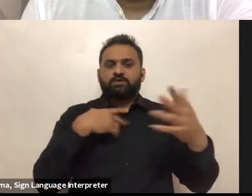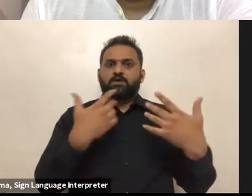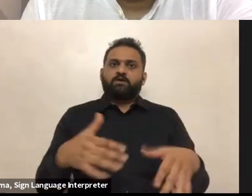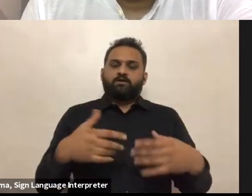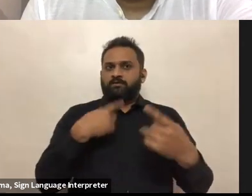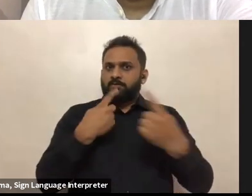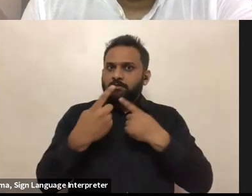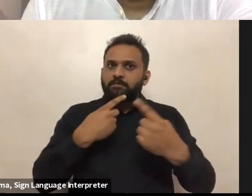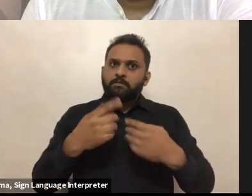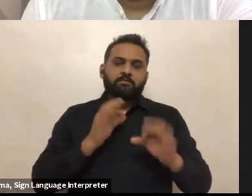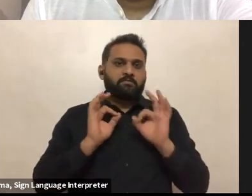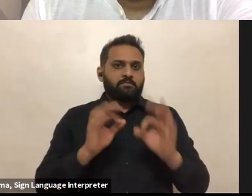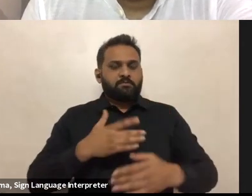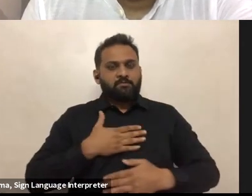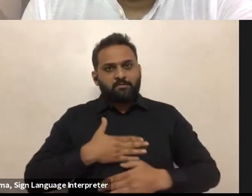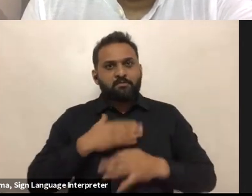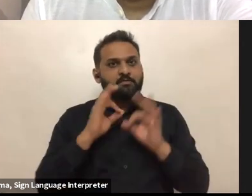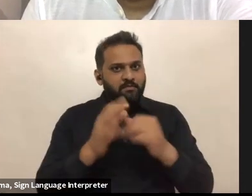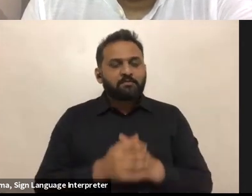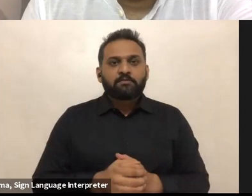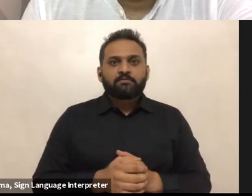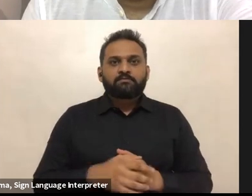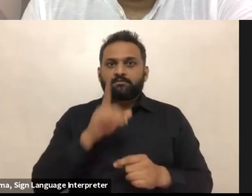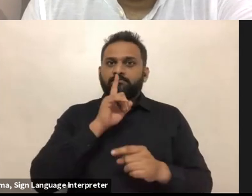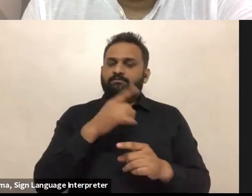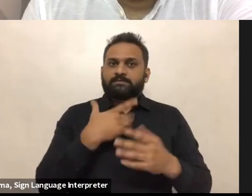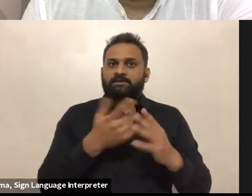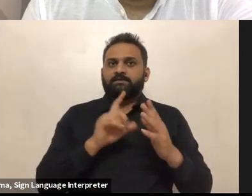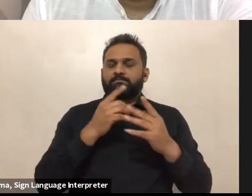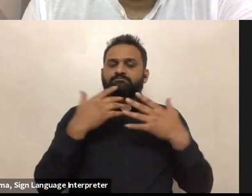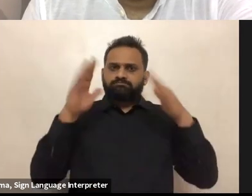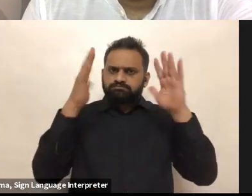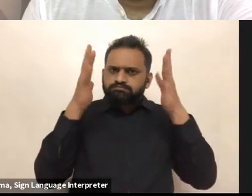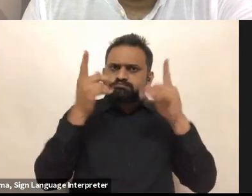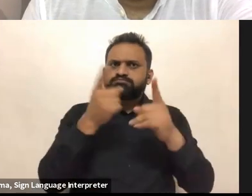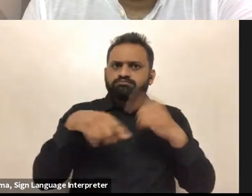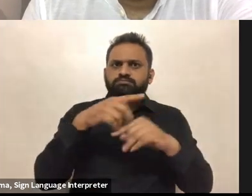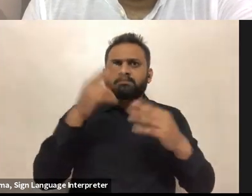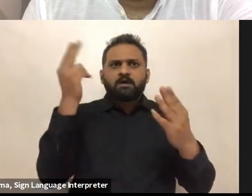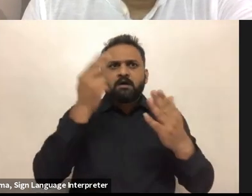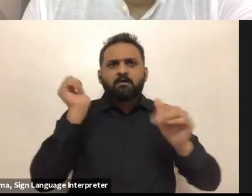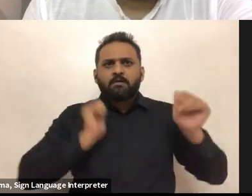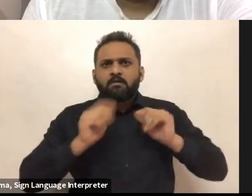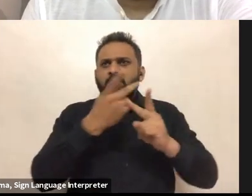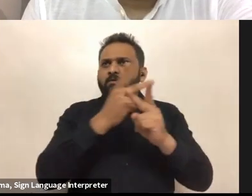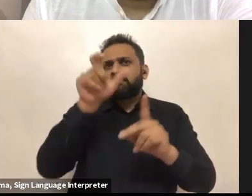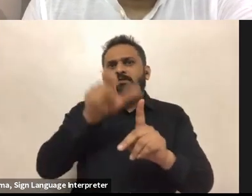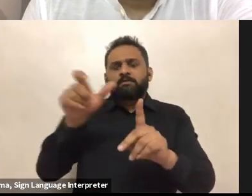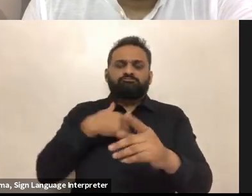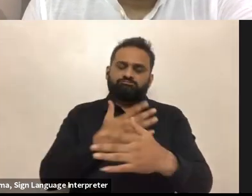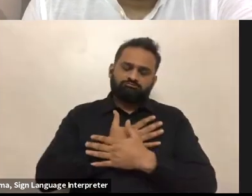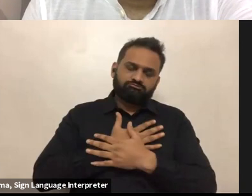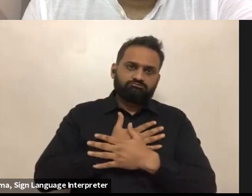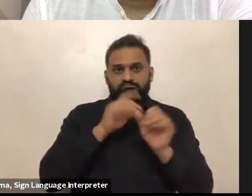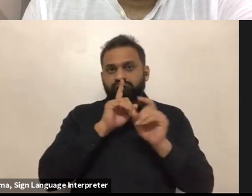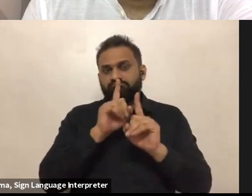probably should have started out with that, because I have a deep and abiding appreciation for artists, and that's me personally, and I like to be in a